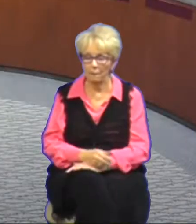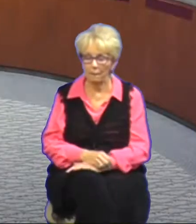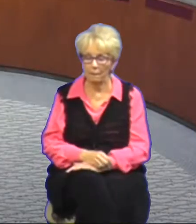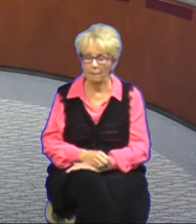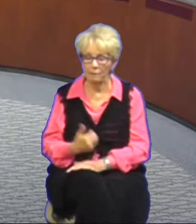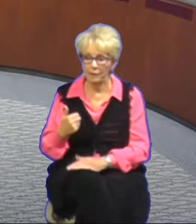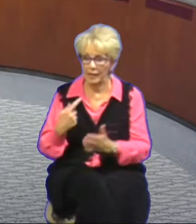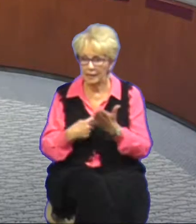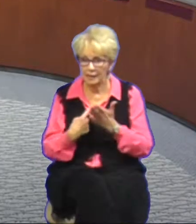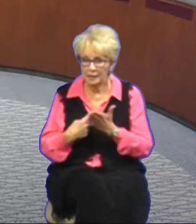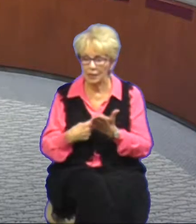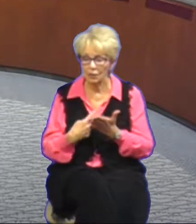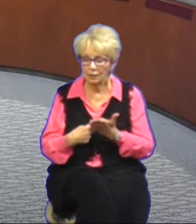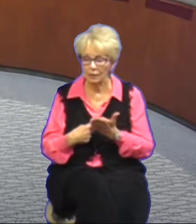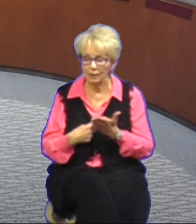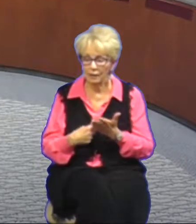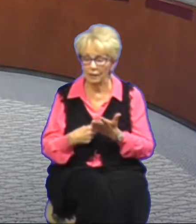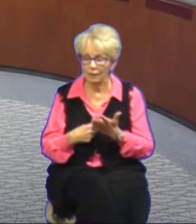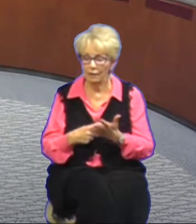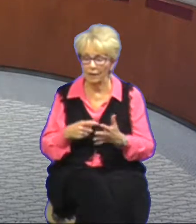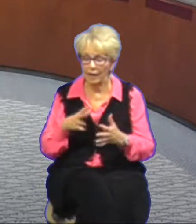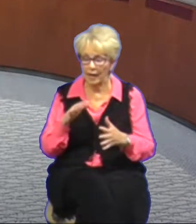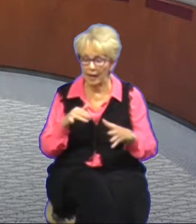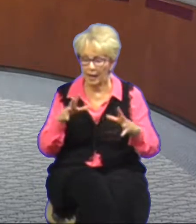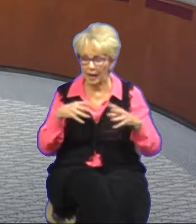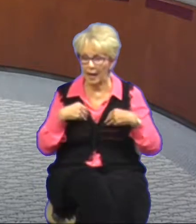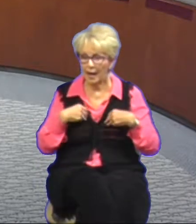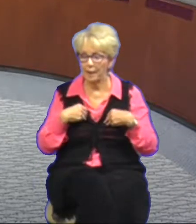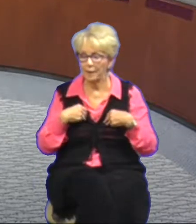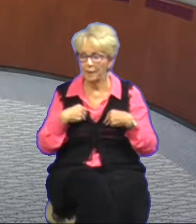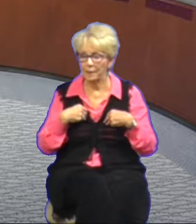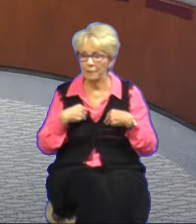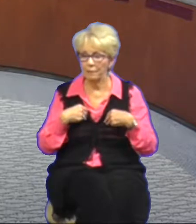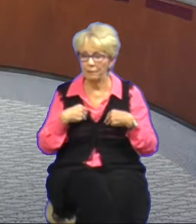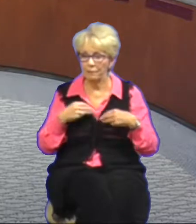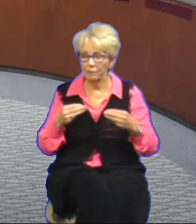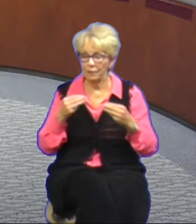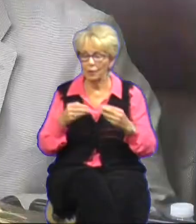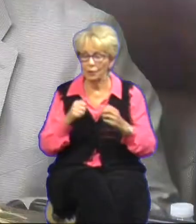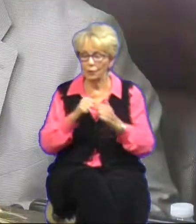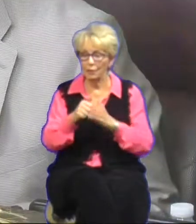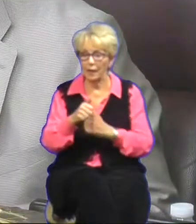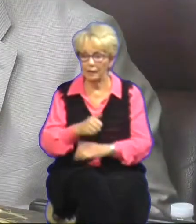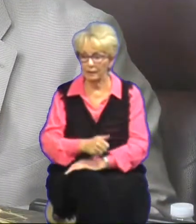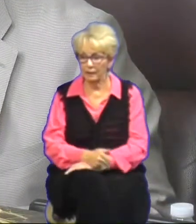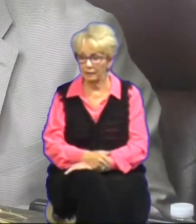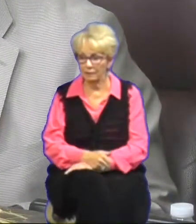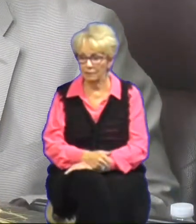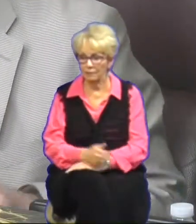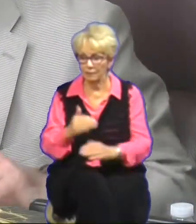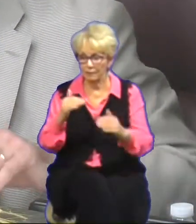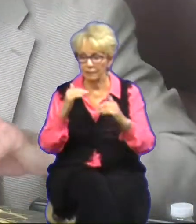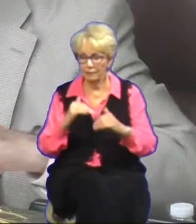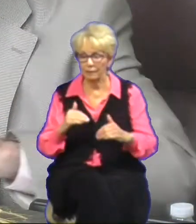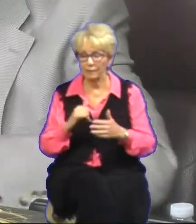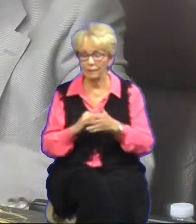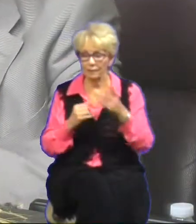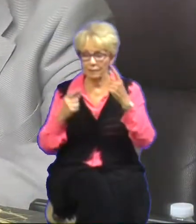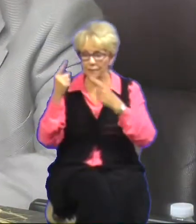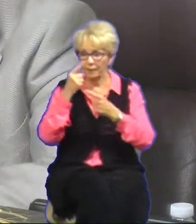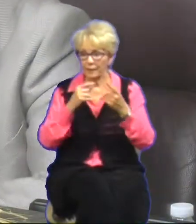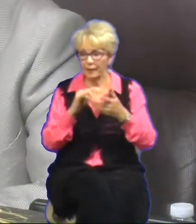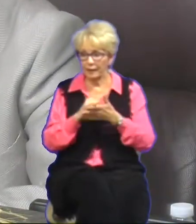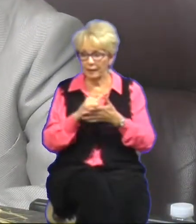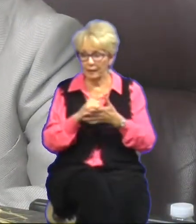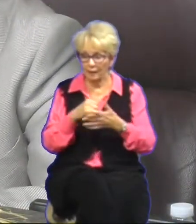Any discussion? All in favor signify by saying aye. Aye. Motion passes. Next on our agenda is consideration